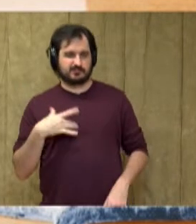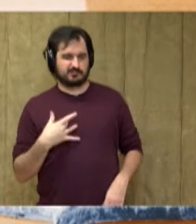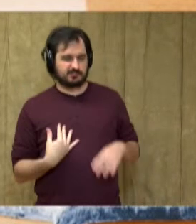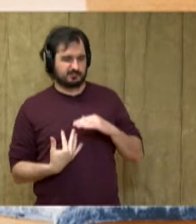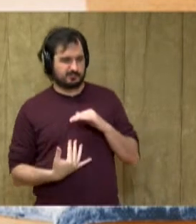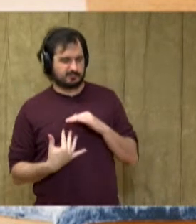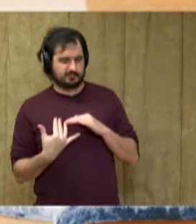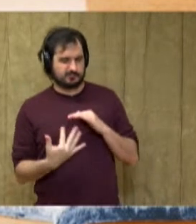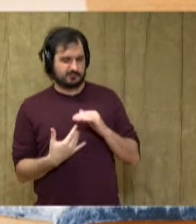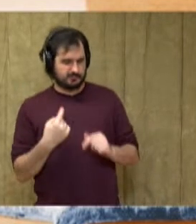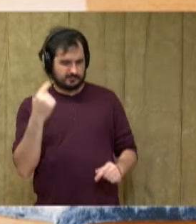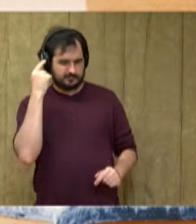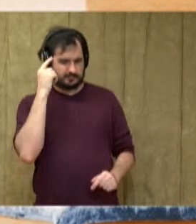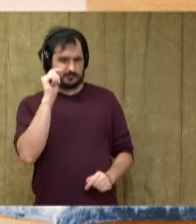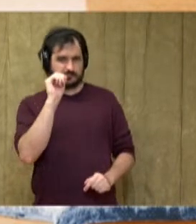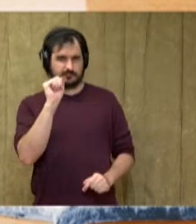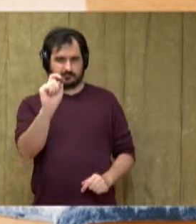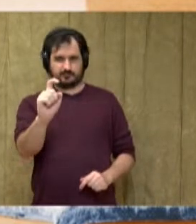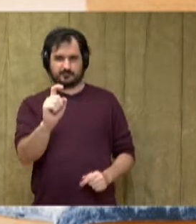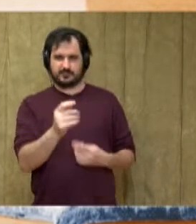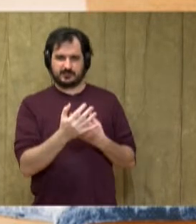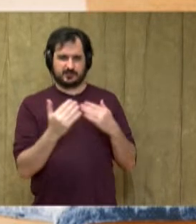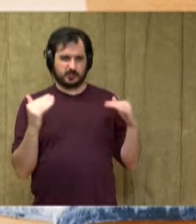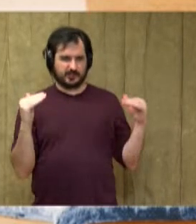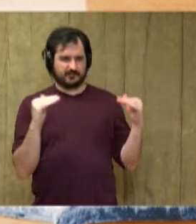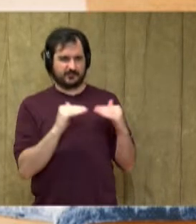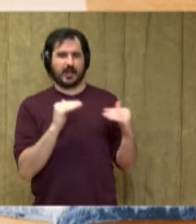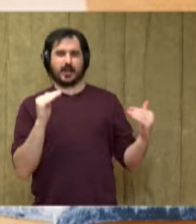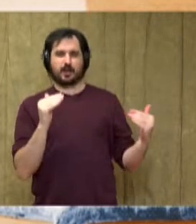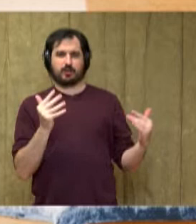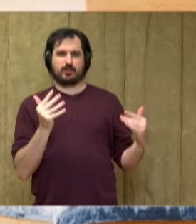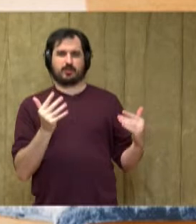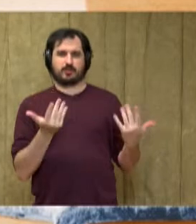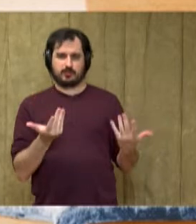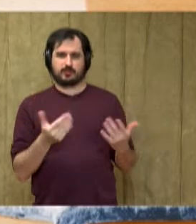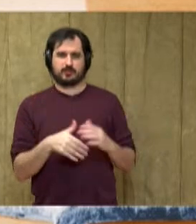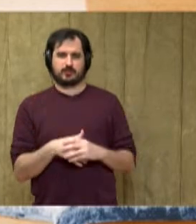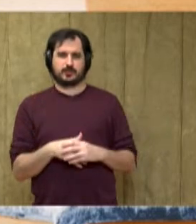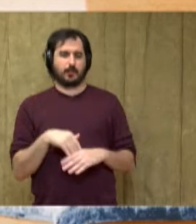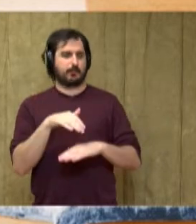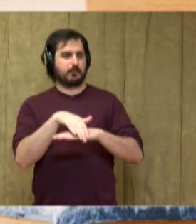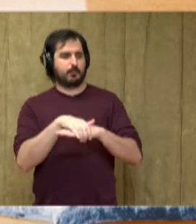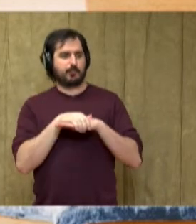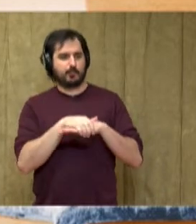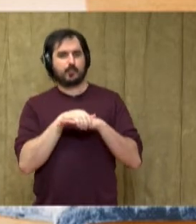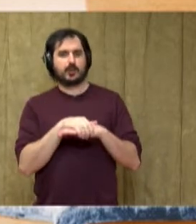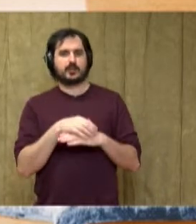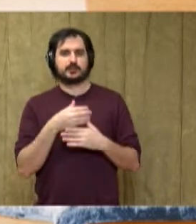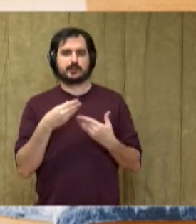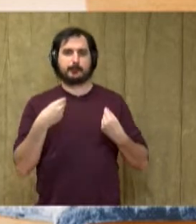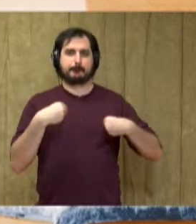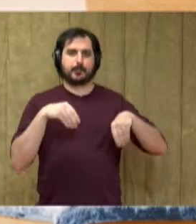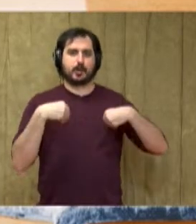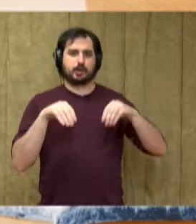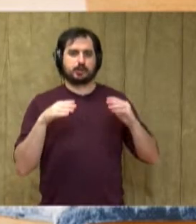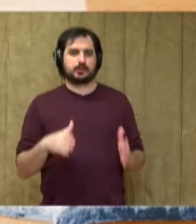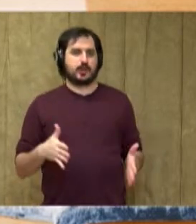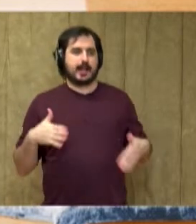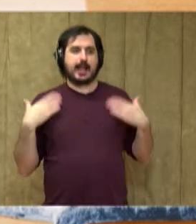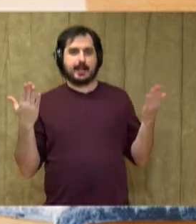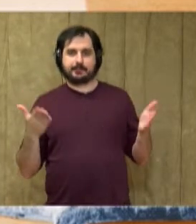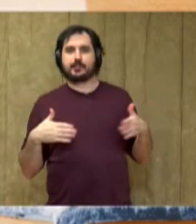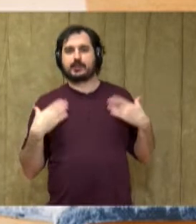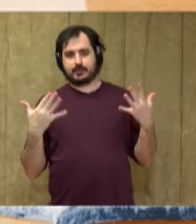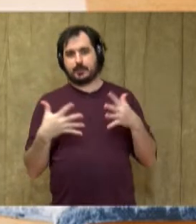their lost customers back, and all of America celebrated. Well, the story could